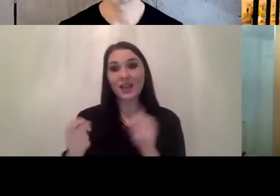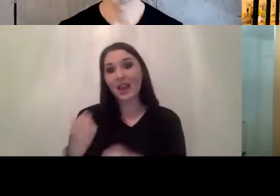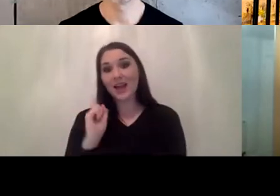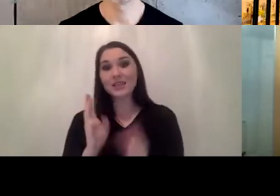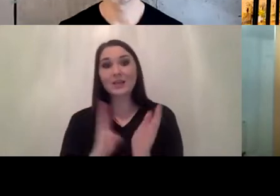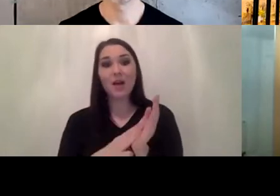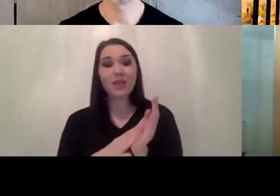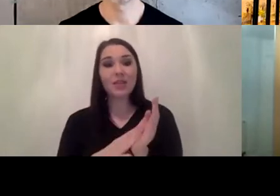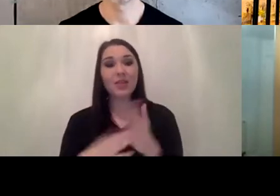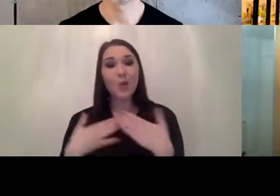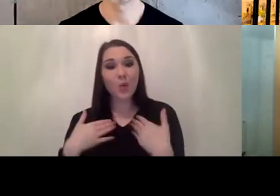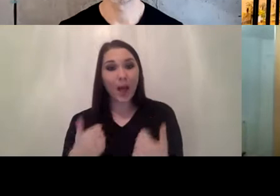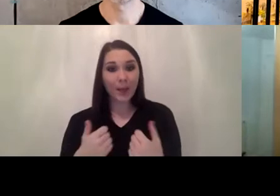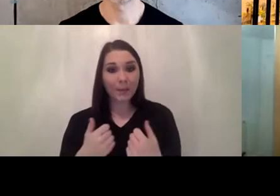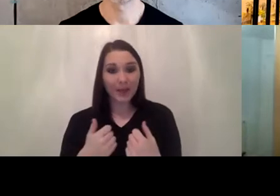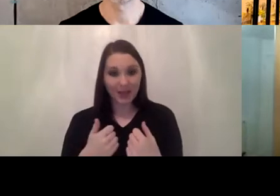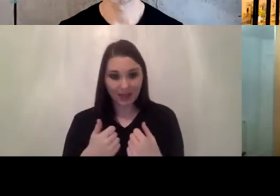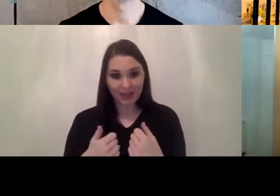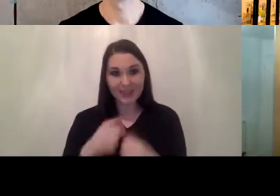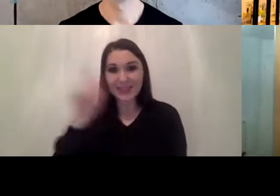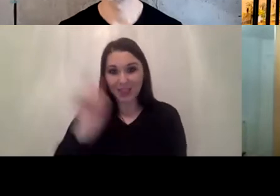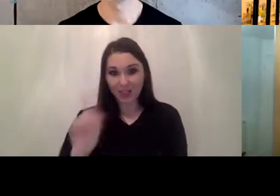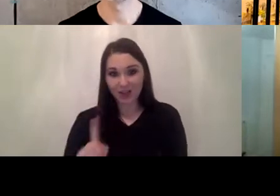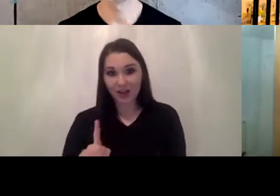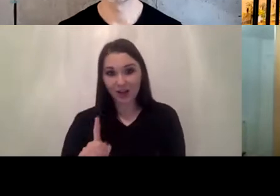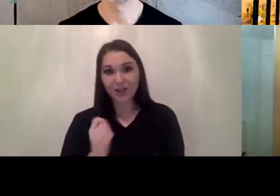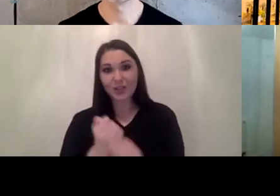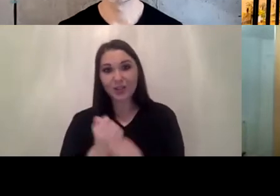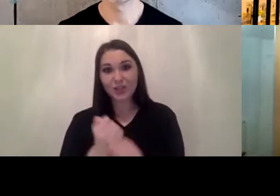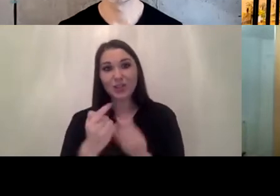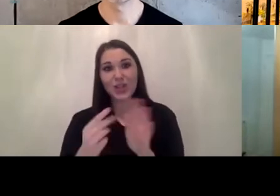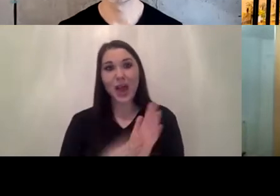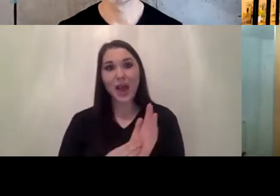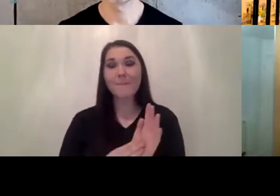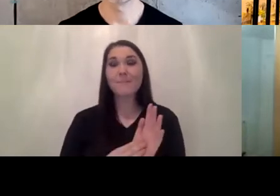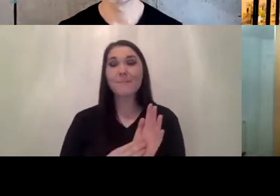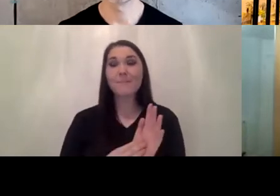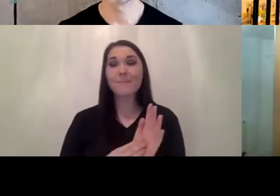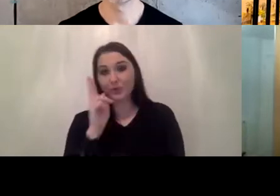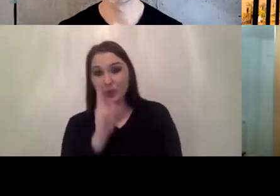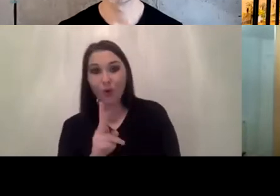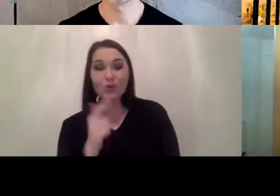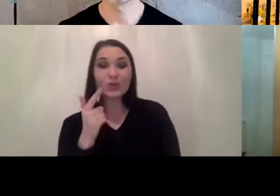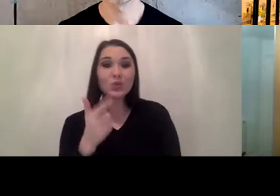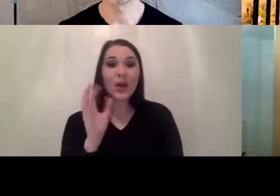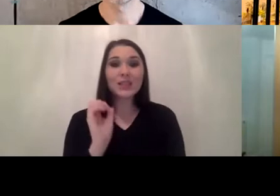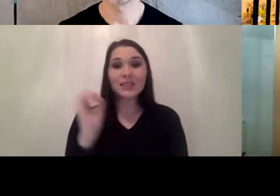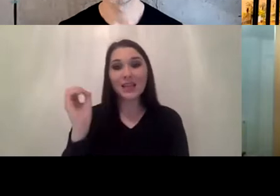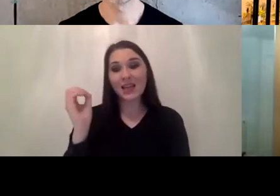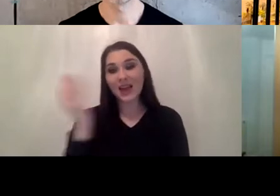a well-being gym and kind of a digital gym. So somebody can go on, you know, there's 20 classes a week,